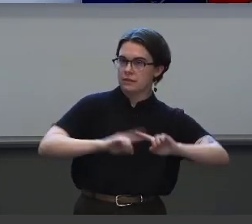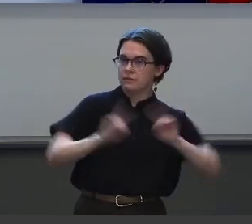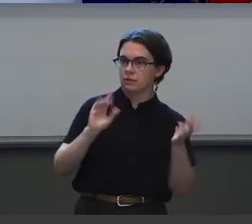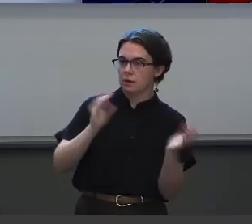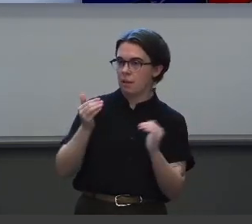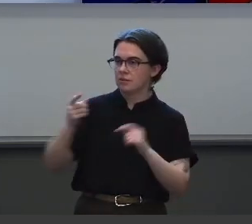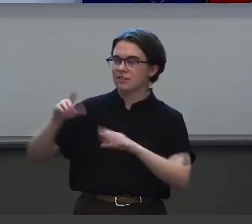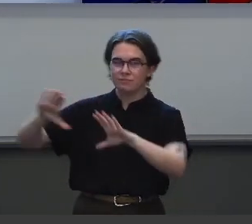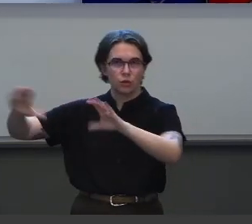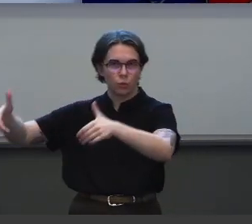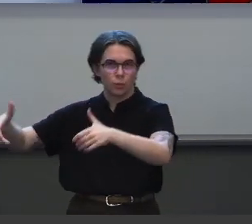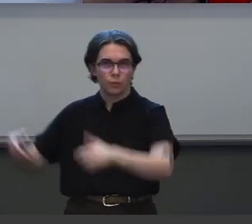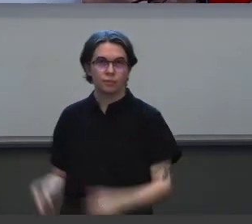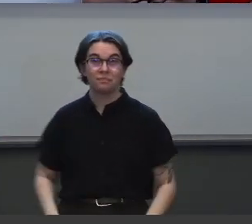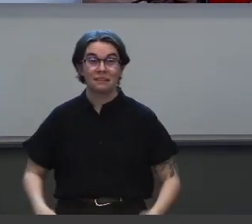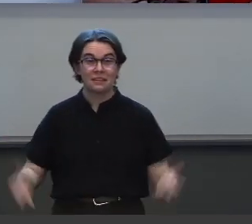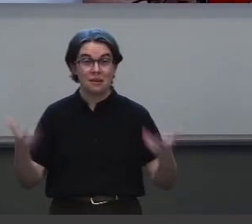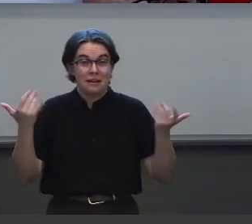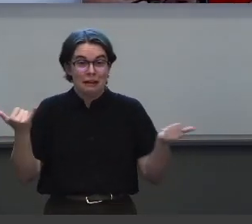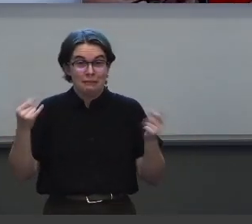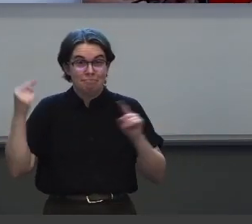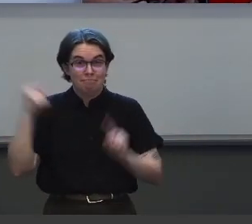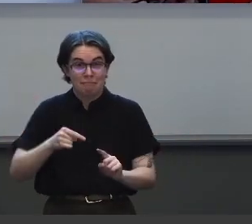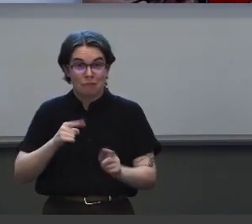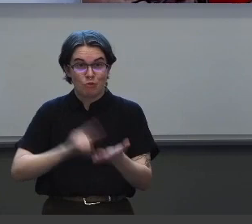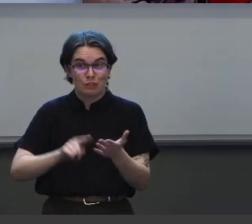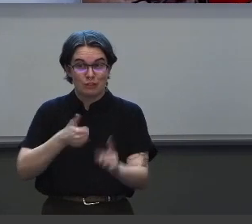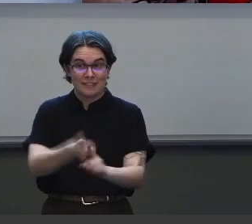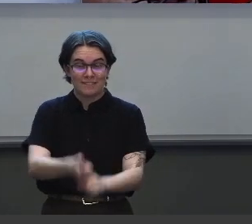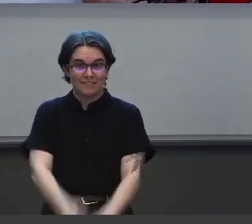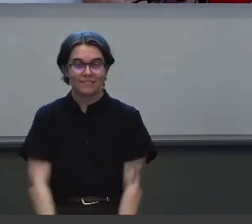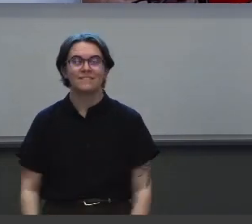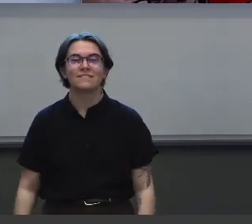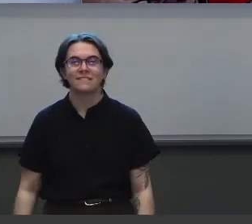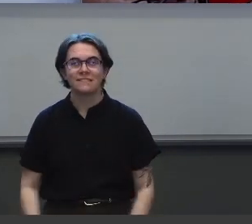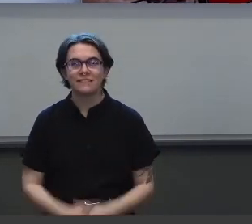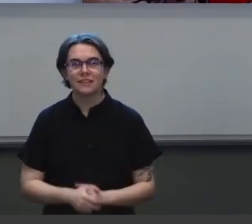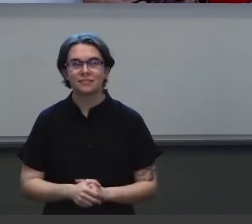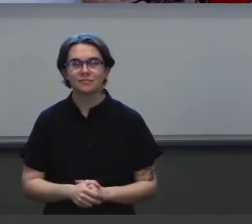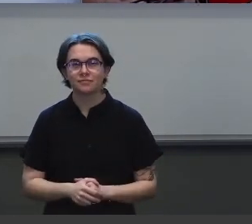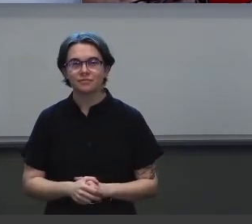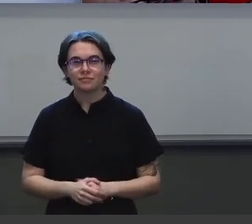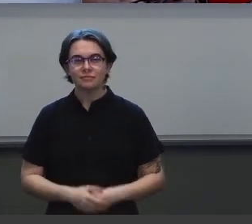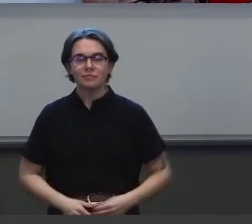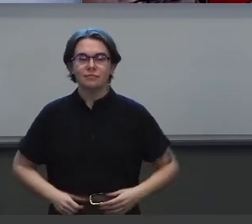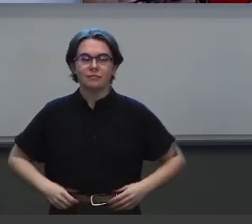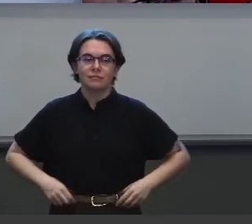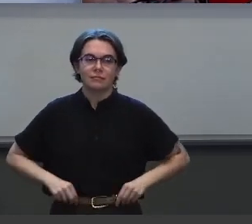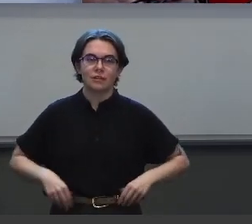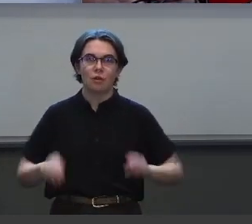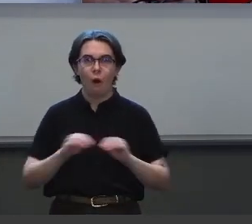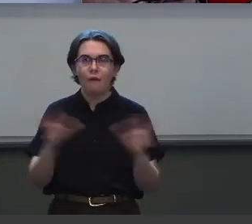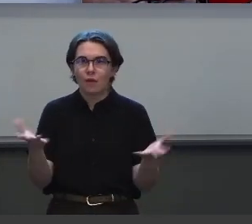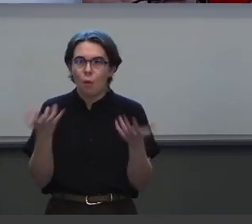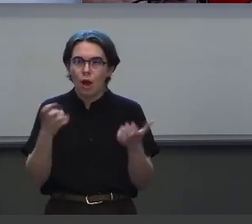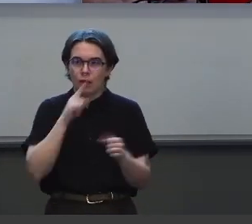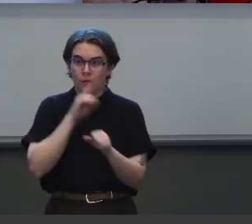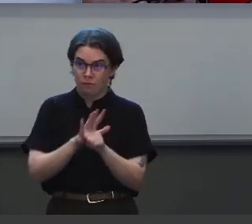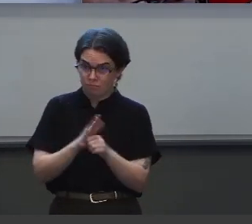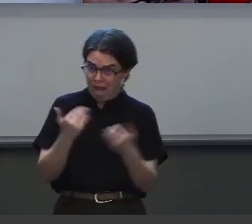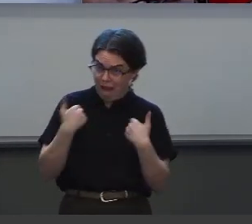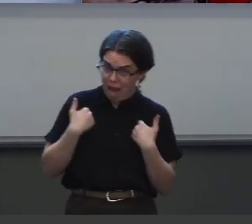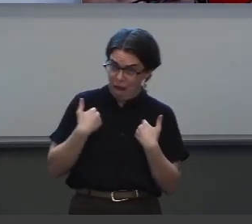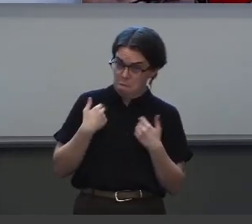So for the main event, so we obviously wanted to see whether these subtypes did in fact exist. And so